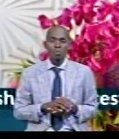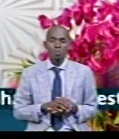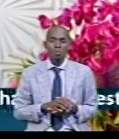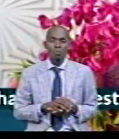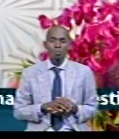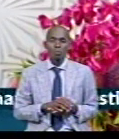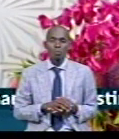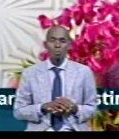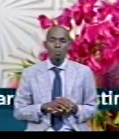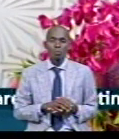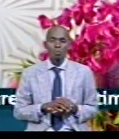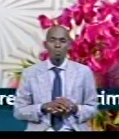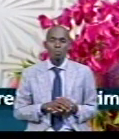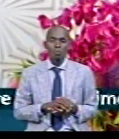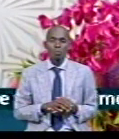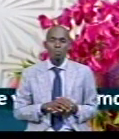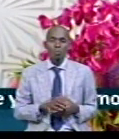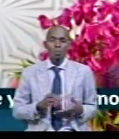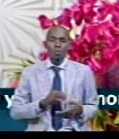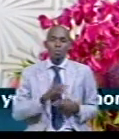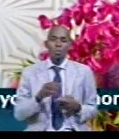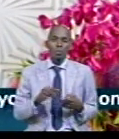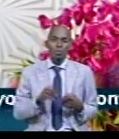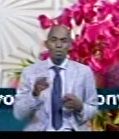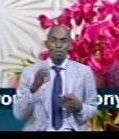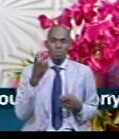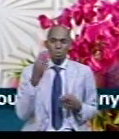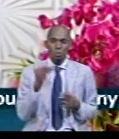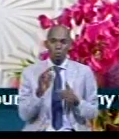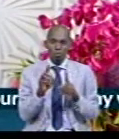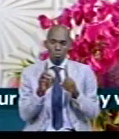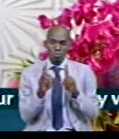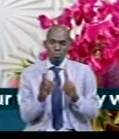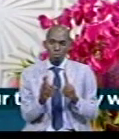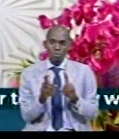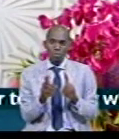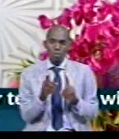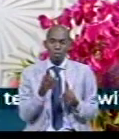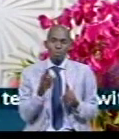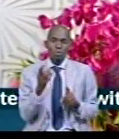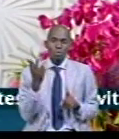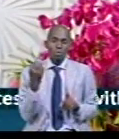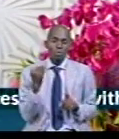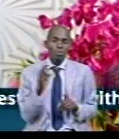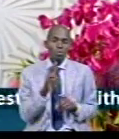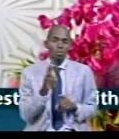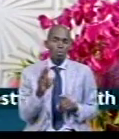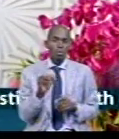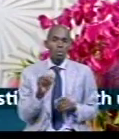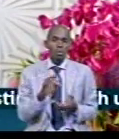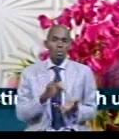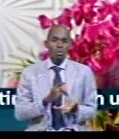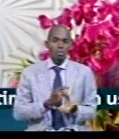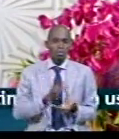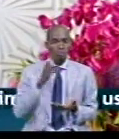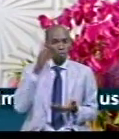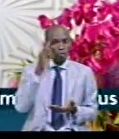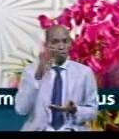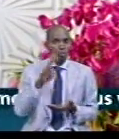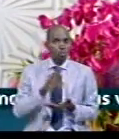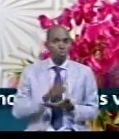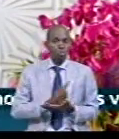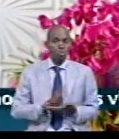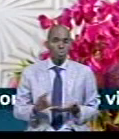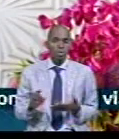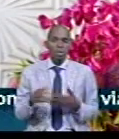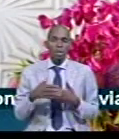when I was diagnosed, I was using a drug called Timolol for 2 years, after which it